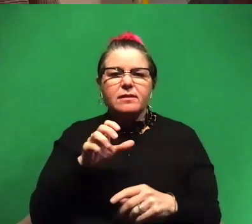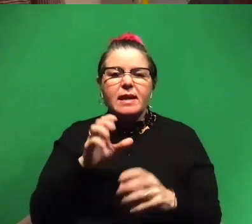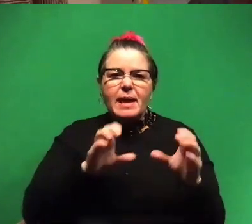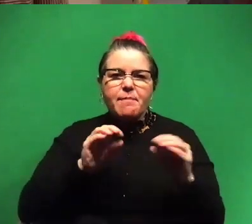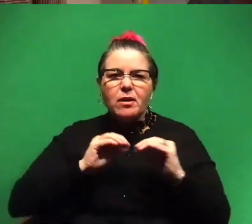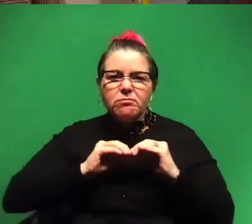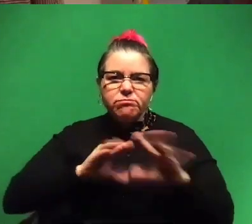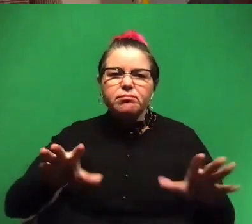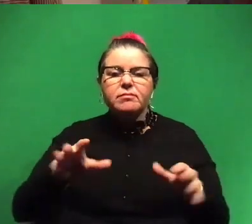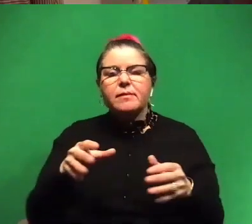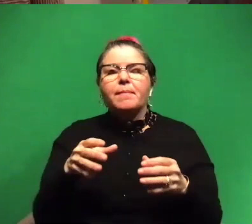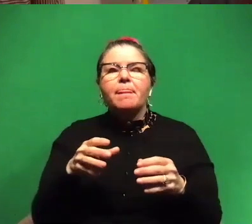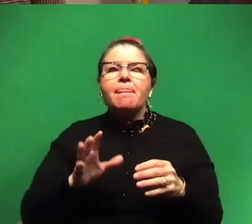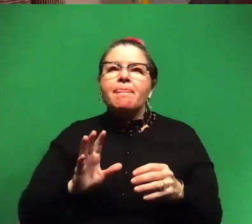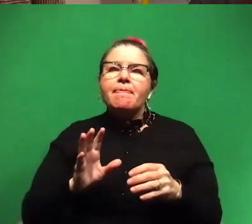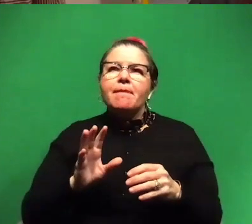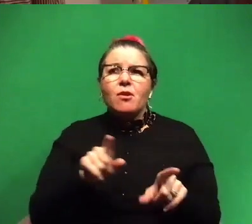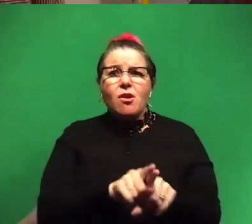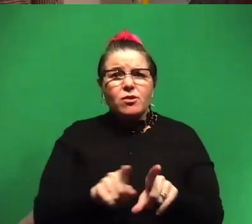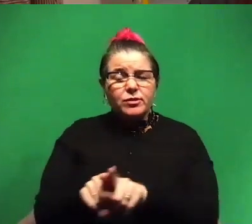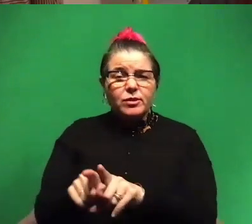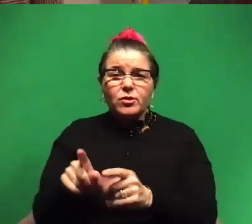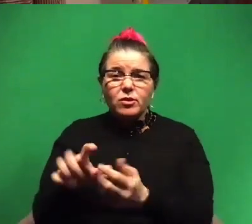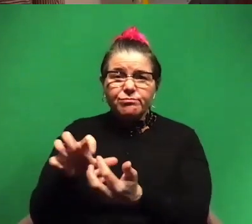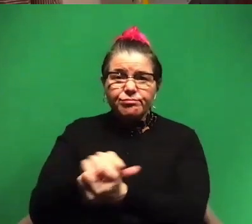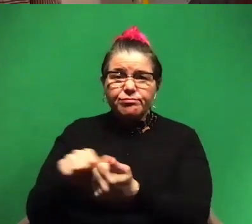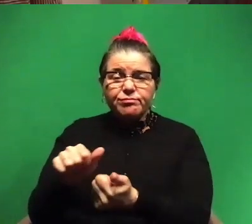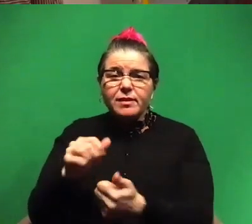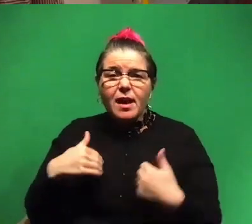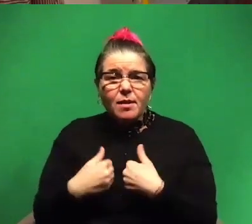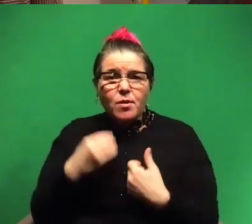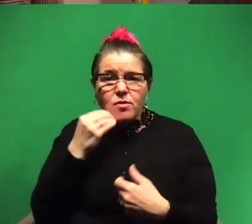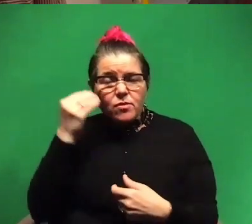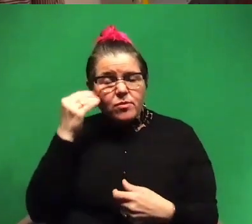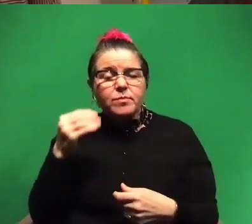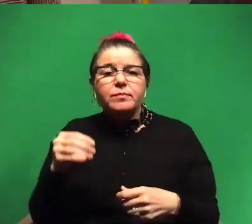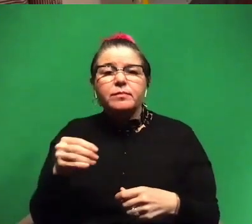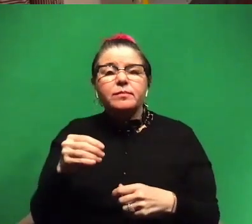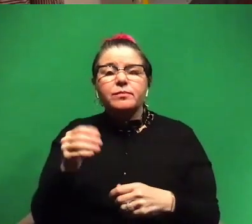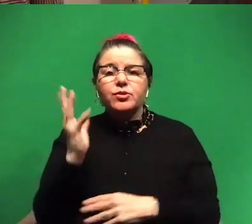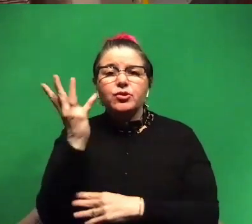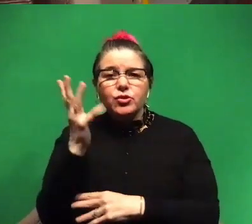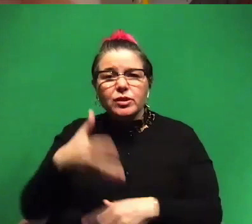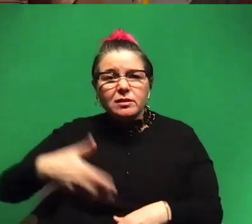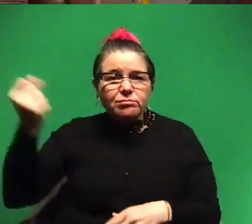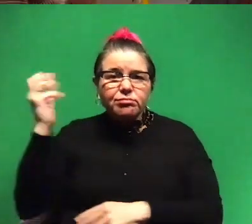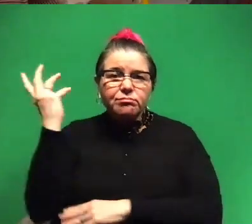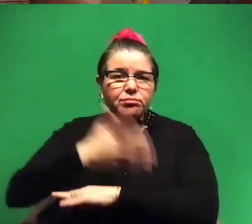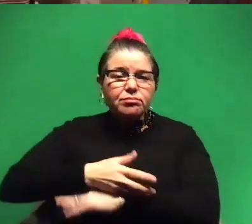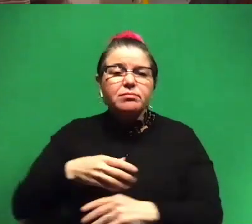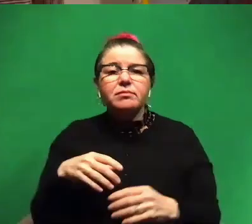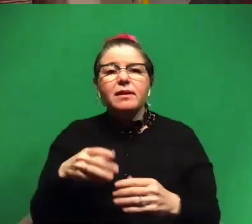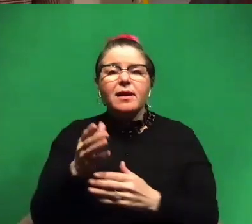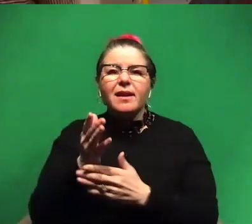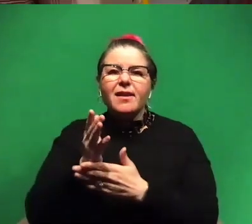from these processes, but also just that it really destroys habitats and pulls up trees and fragments